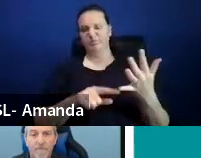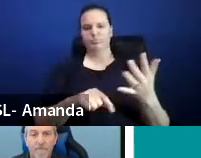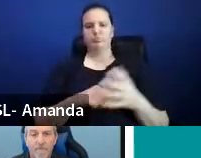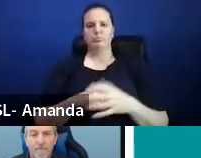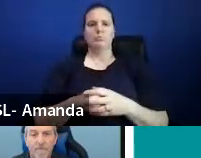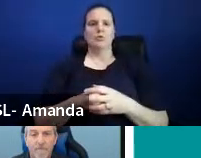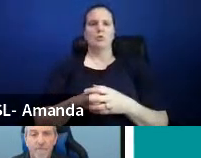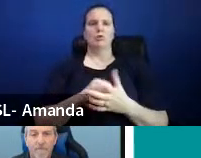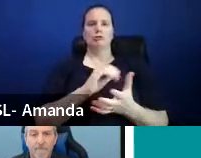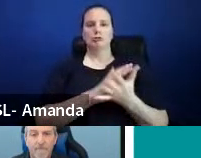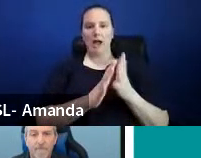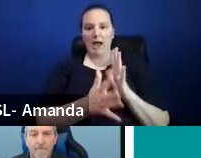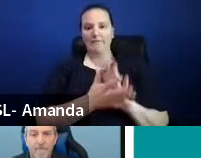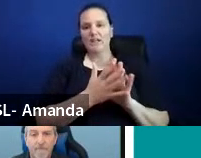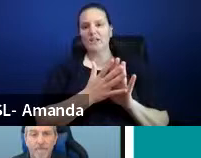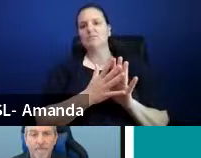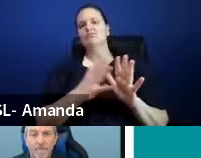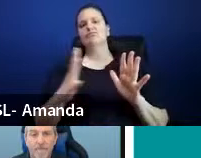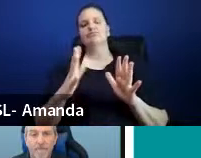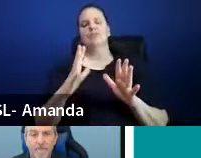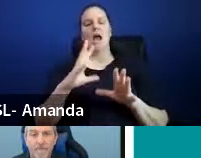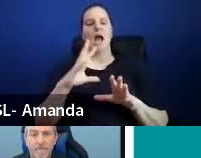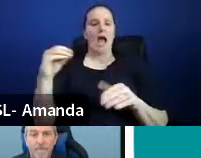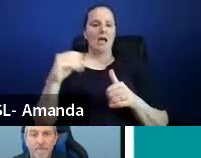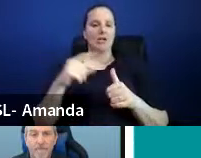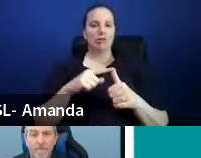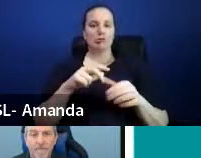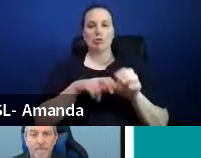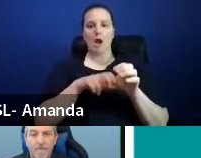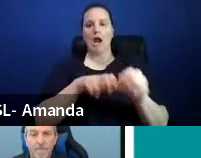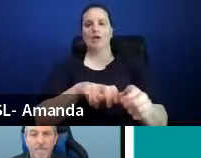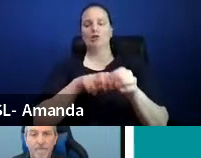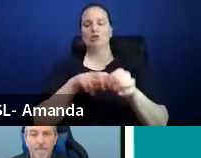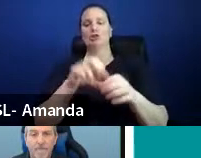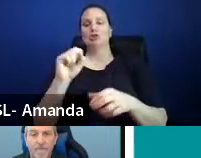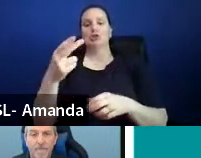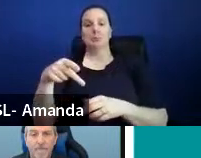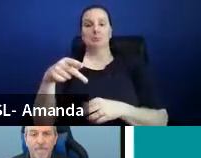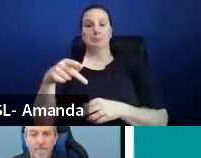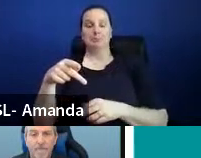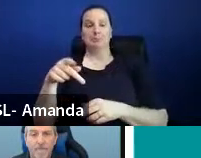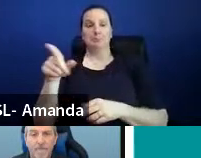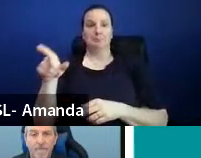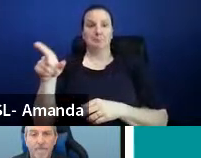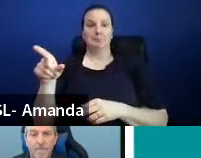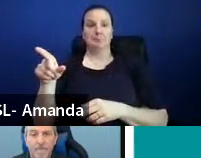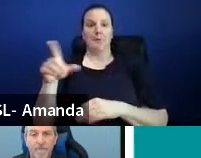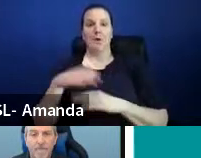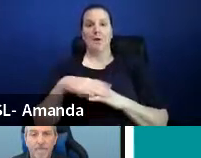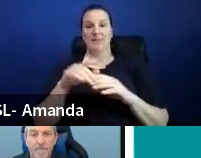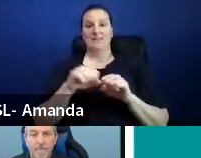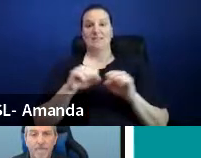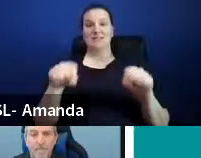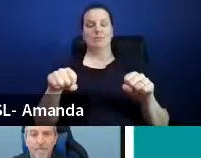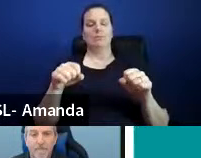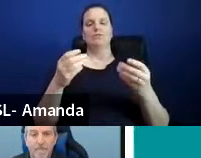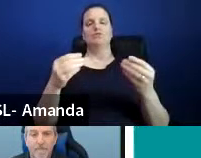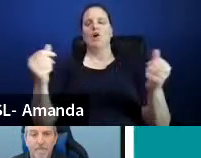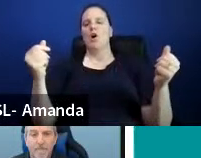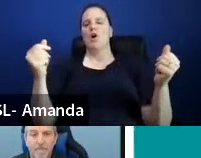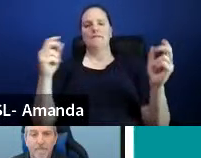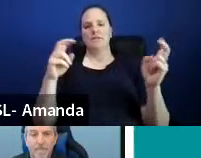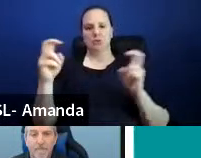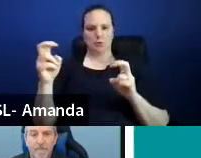and ridership on the system. We have resolved that issue. It took